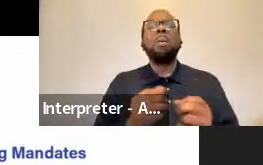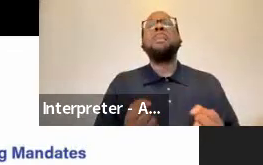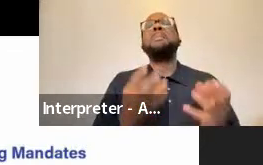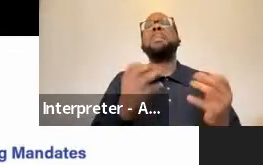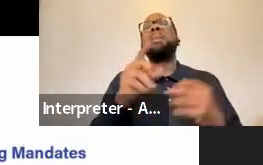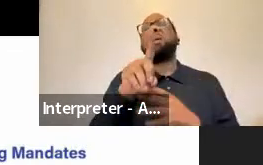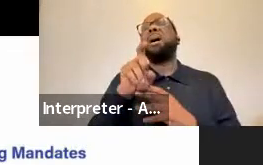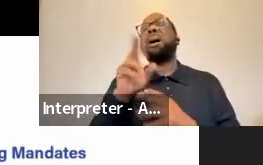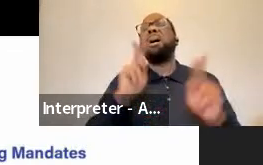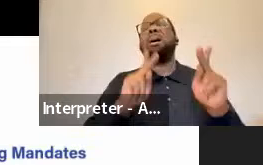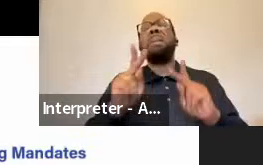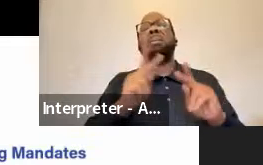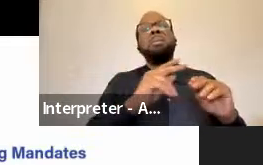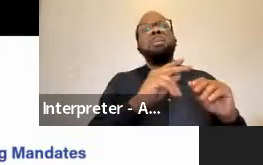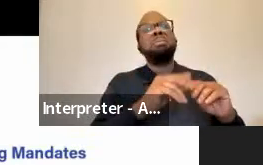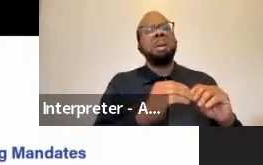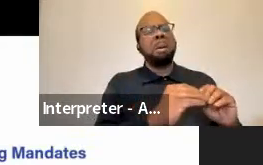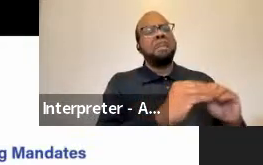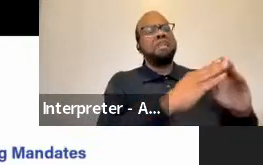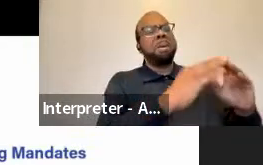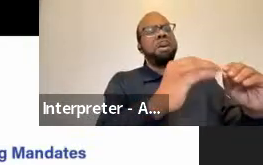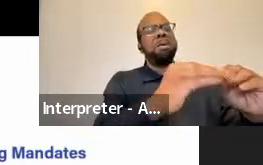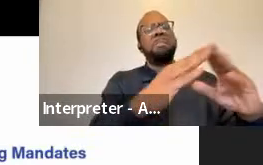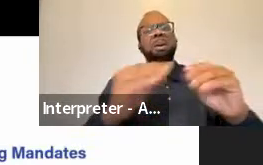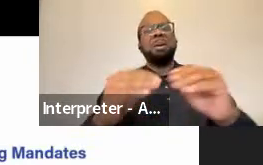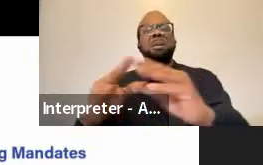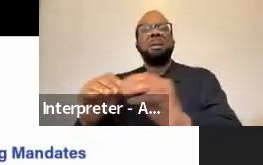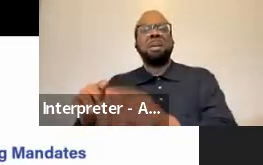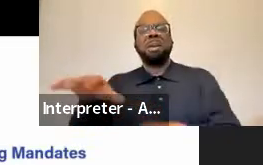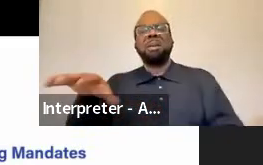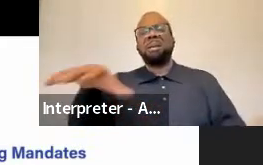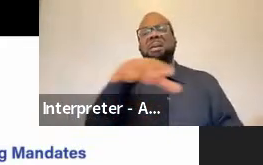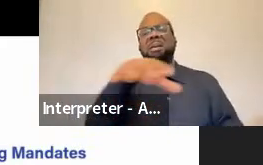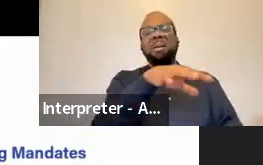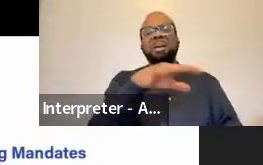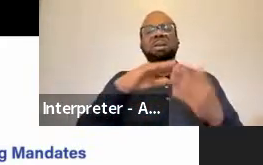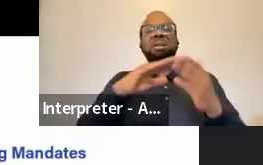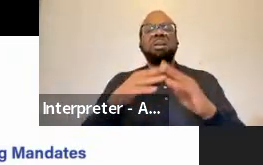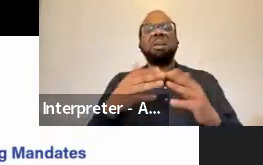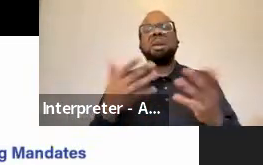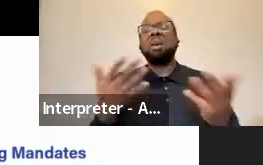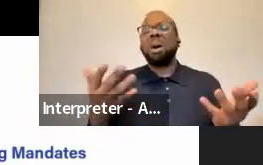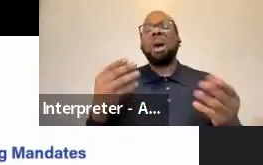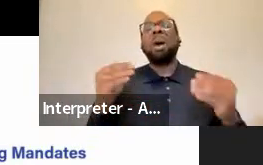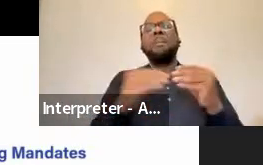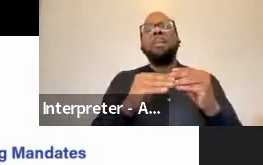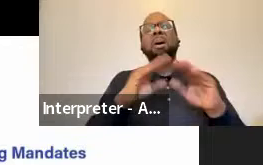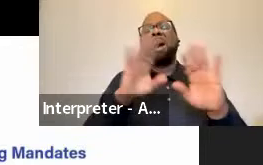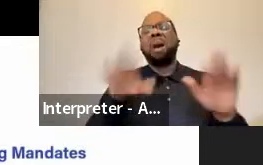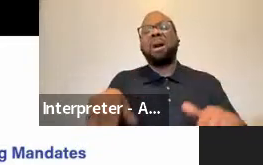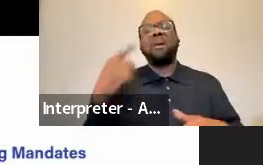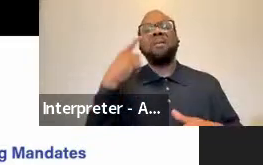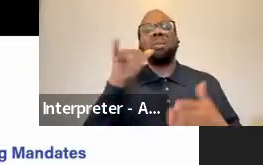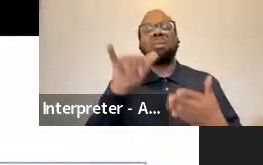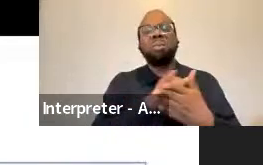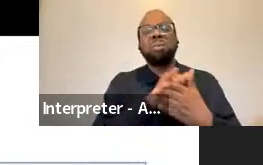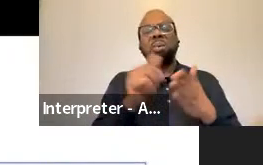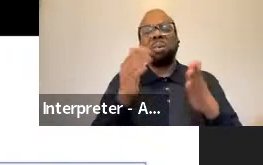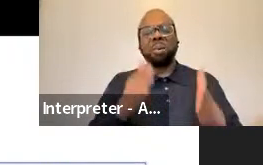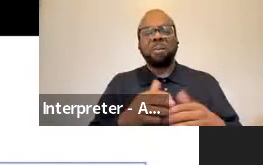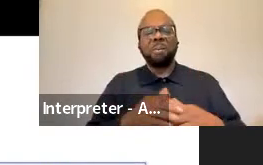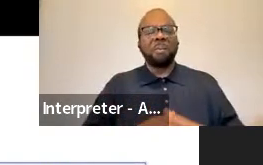are able to build more housing, that incremental change results in a lot more housing for New Yorkers. Next slide, please.